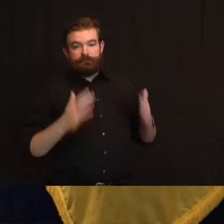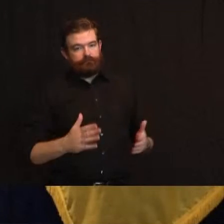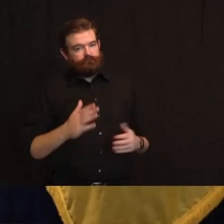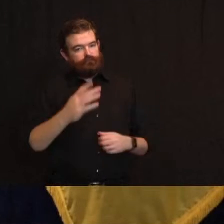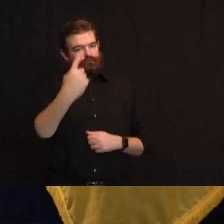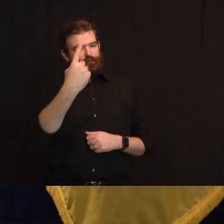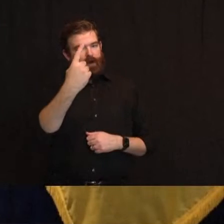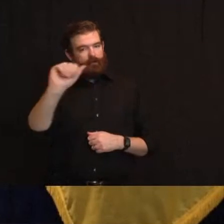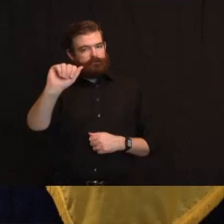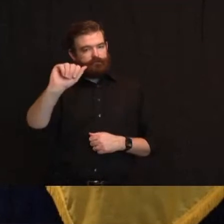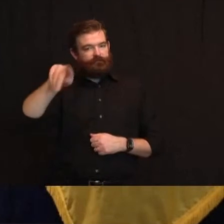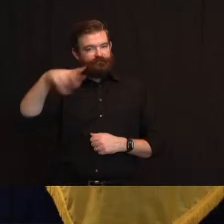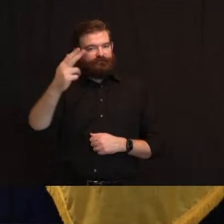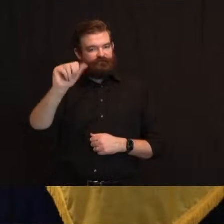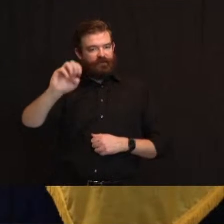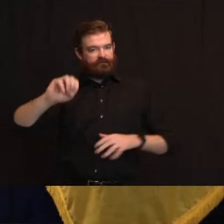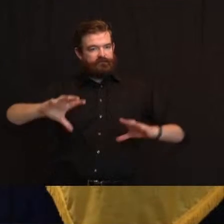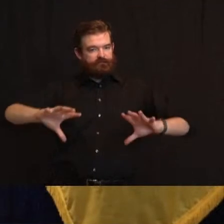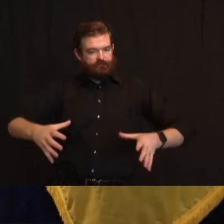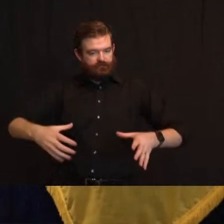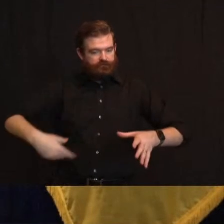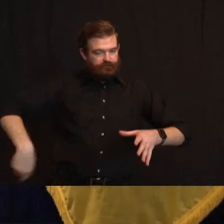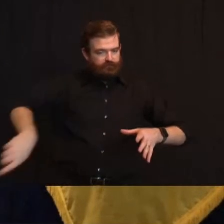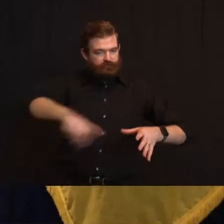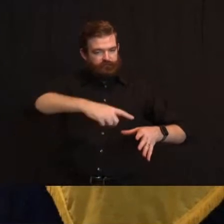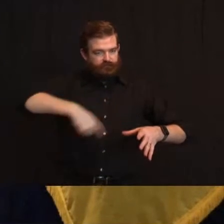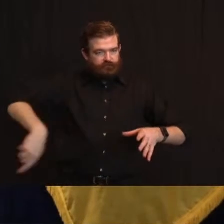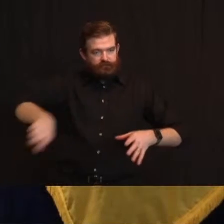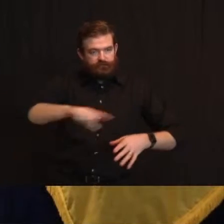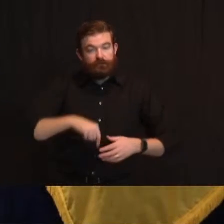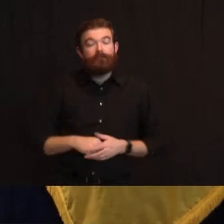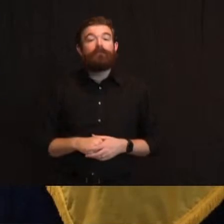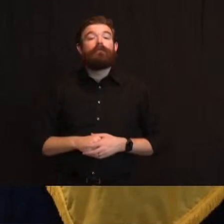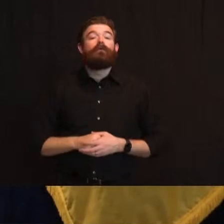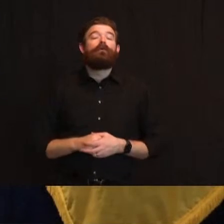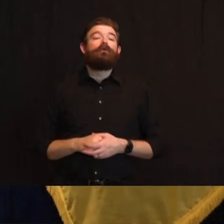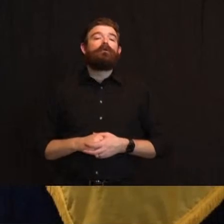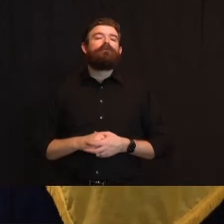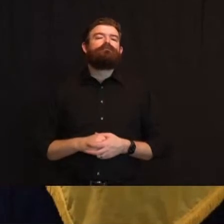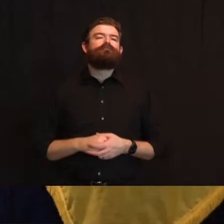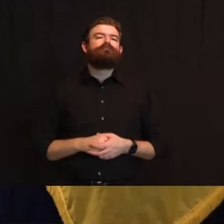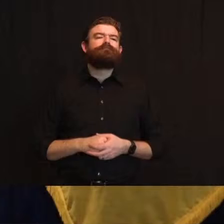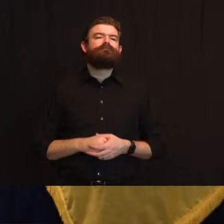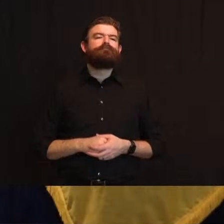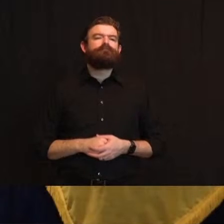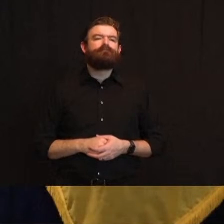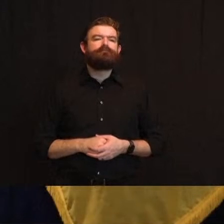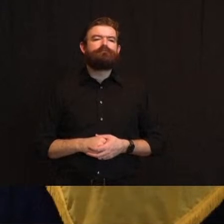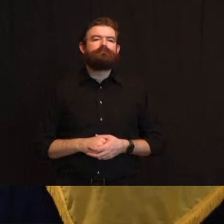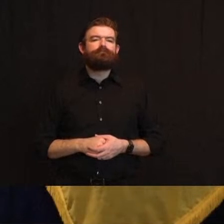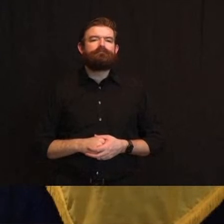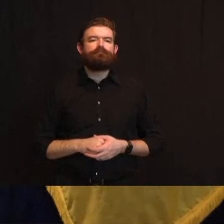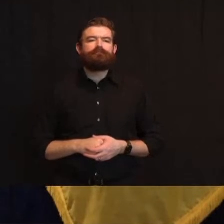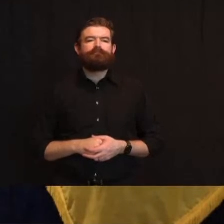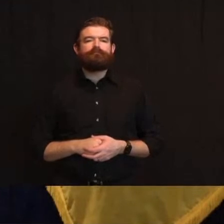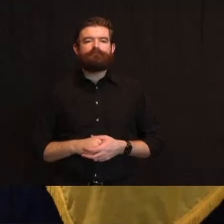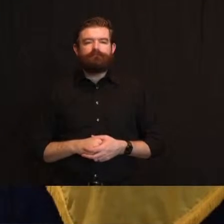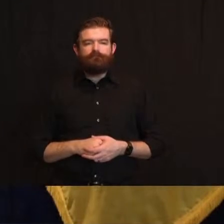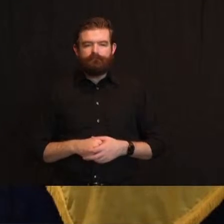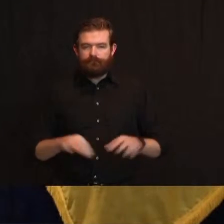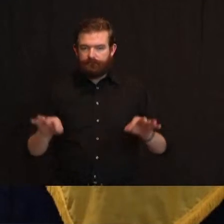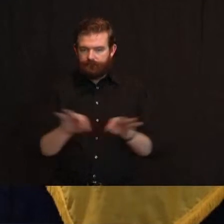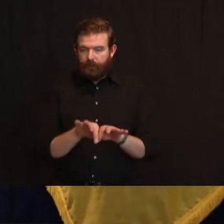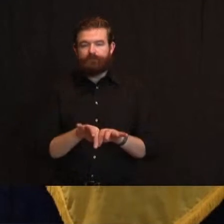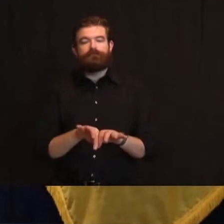most important thing that I'm going to say about it is we still are staying with what we got, which is indoor dining subject